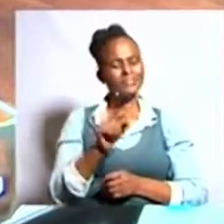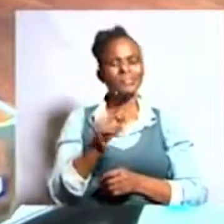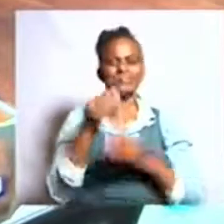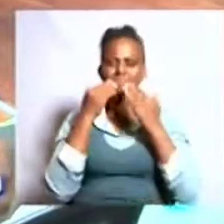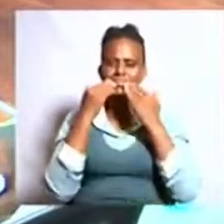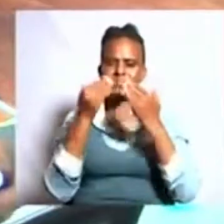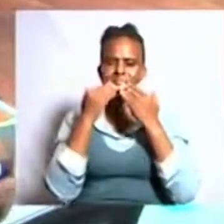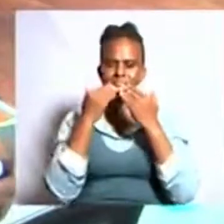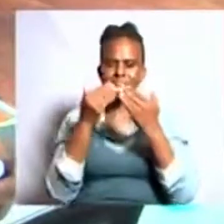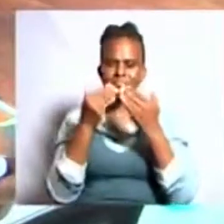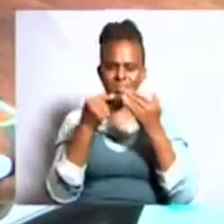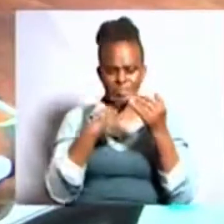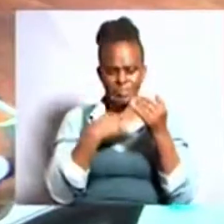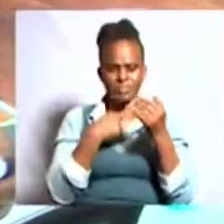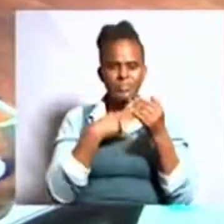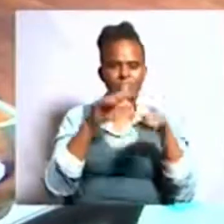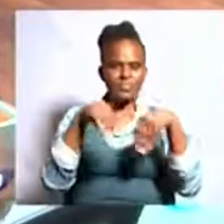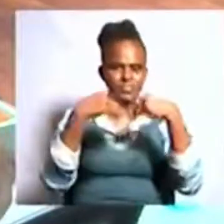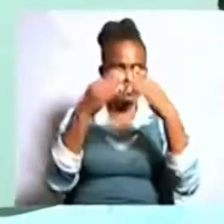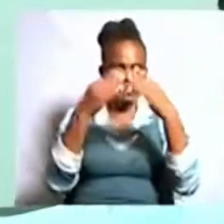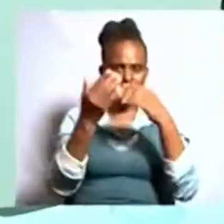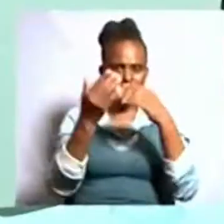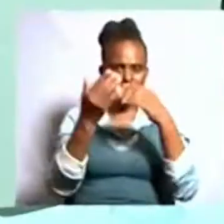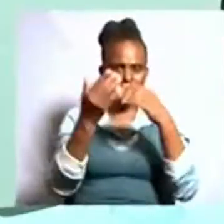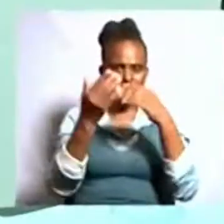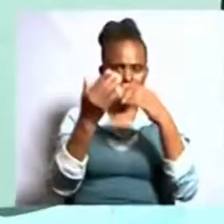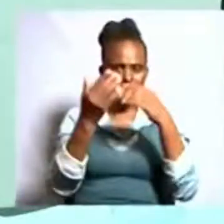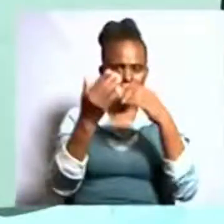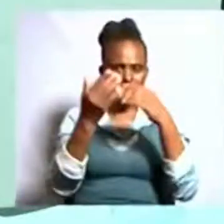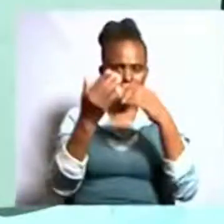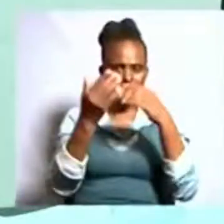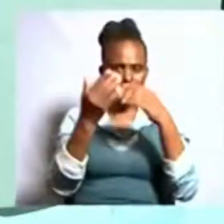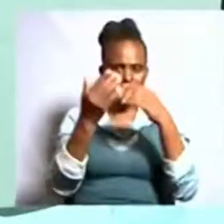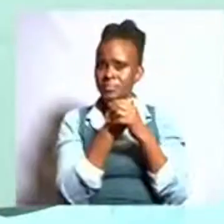Thank you. May I throw this to the